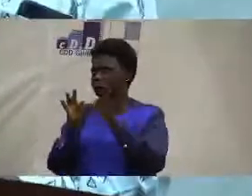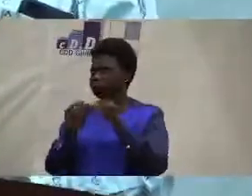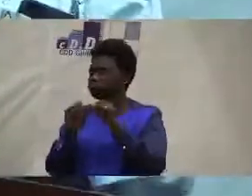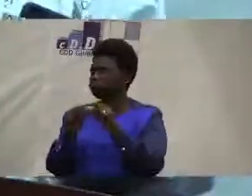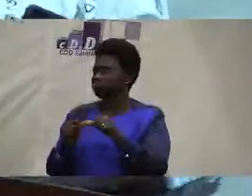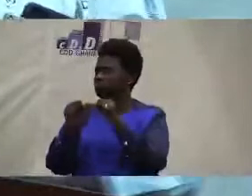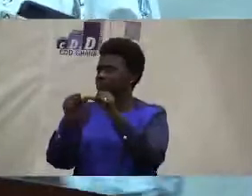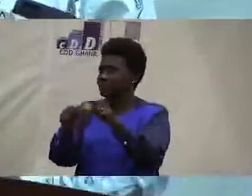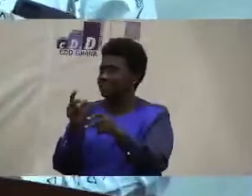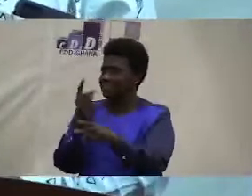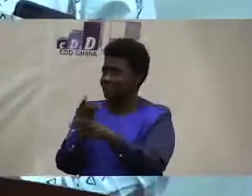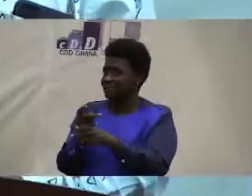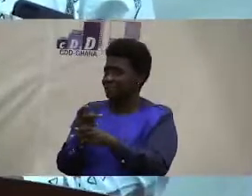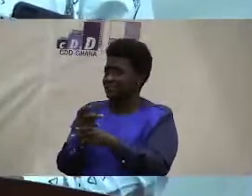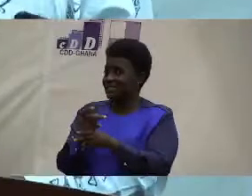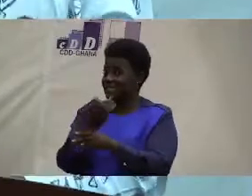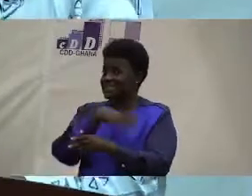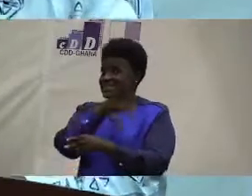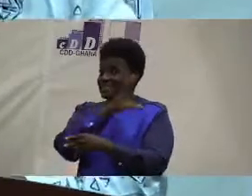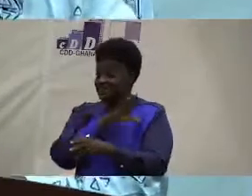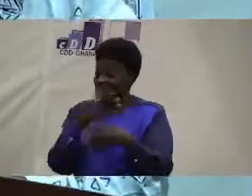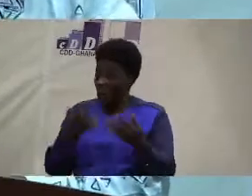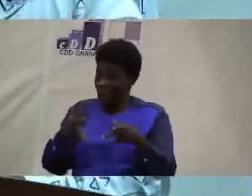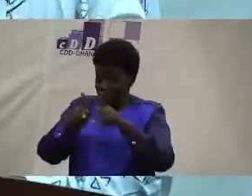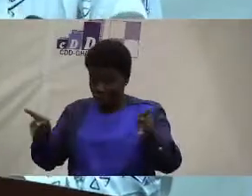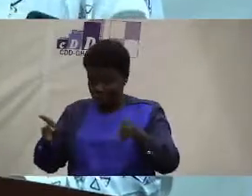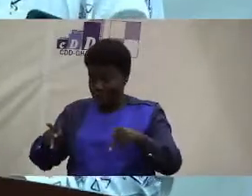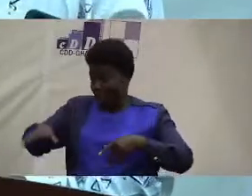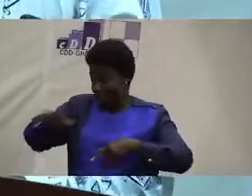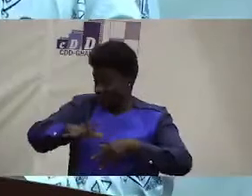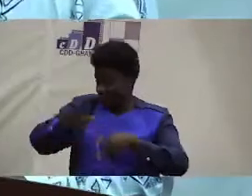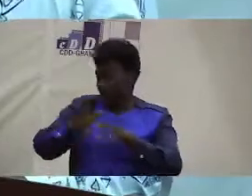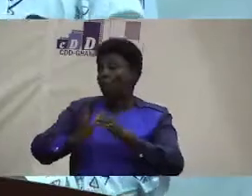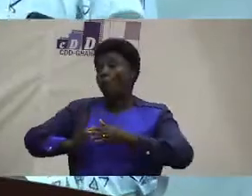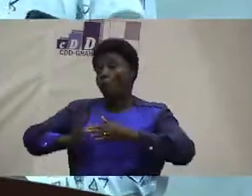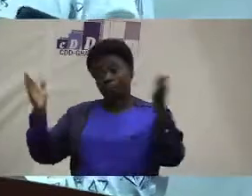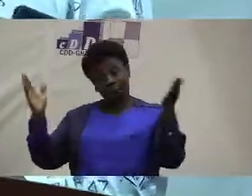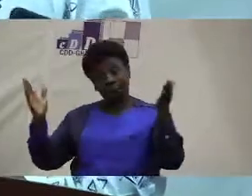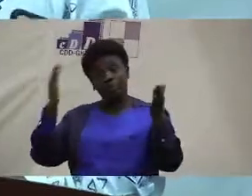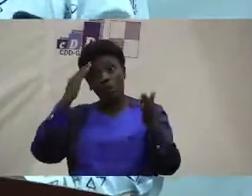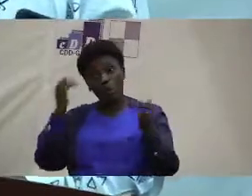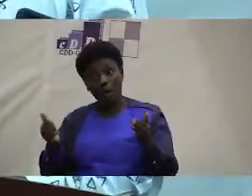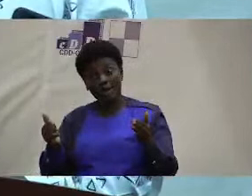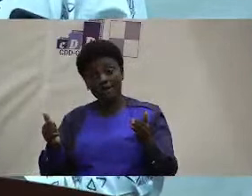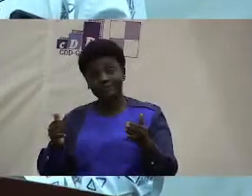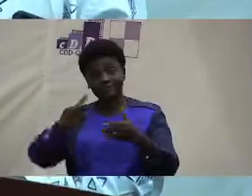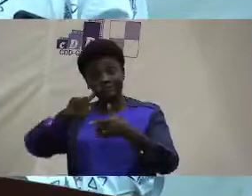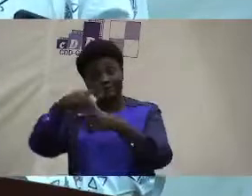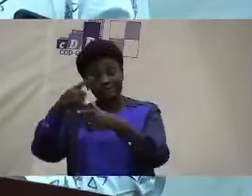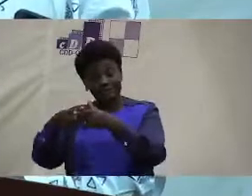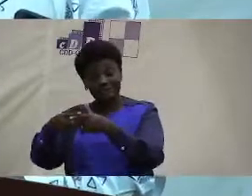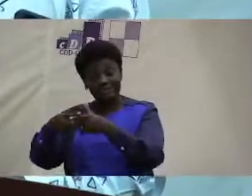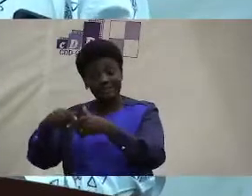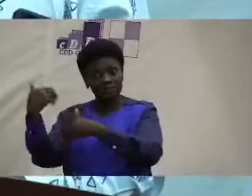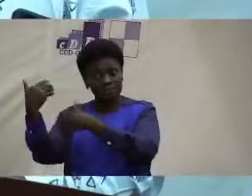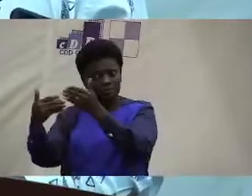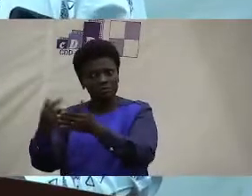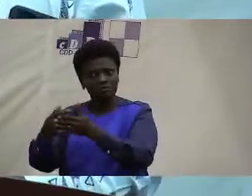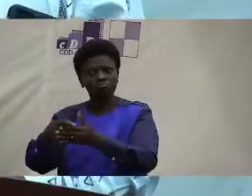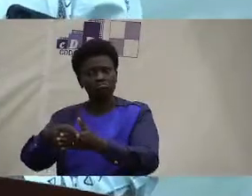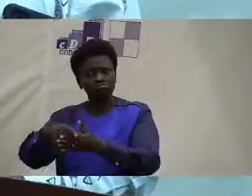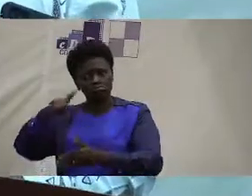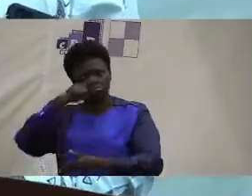keeping the civic space open, because the next generation should